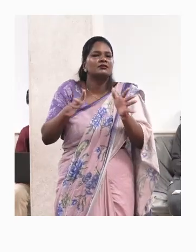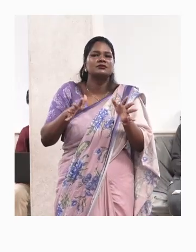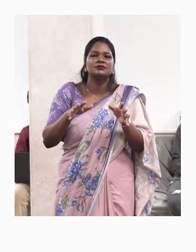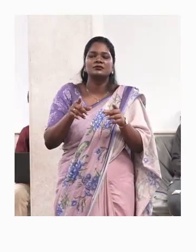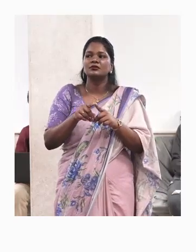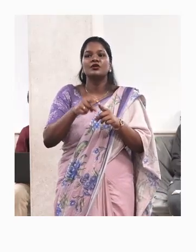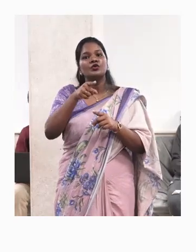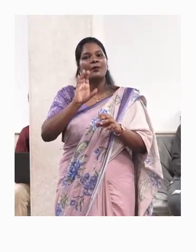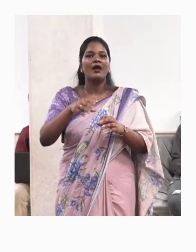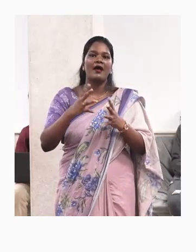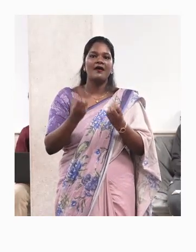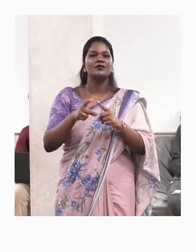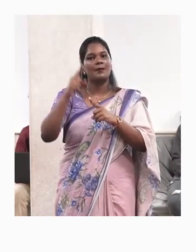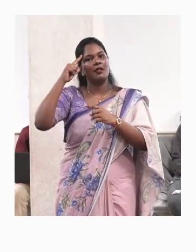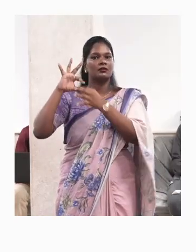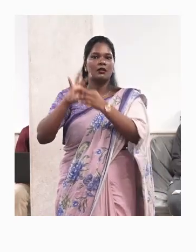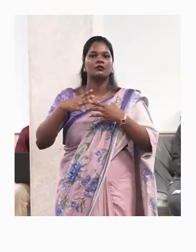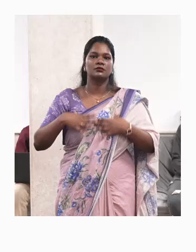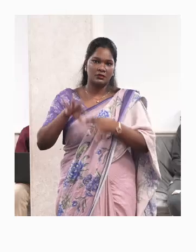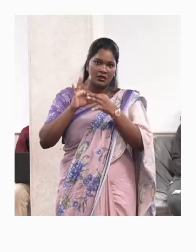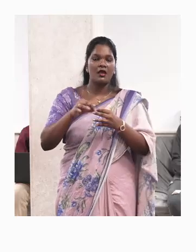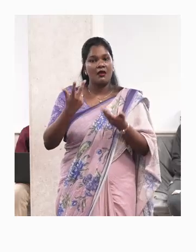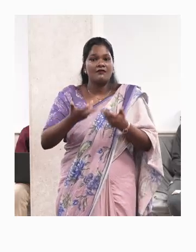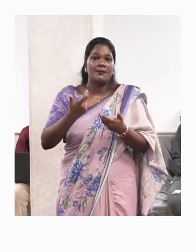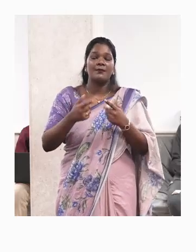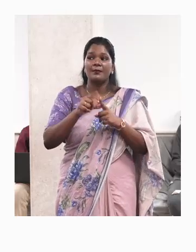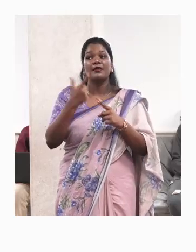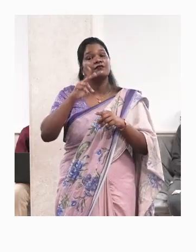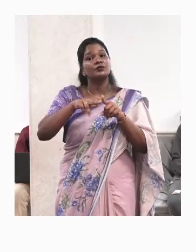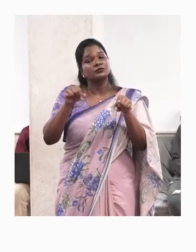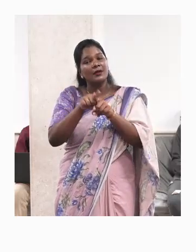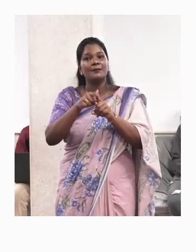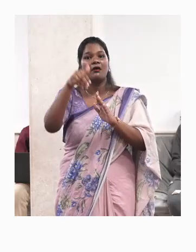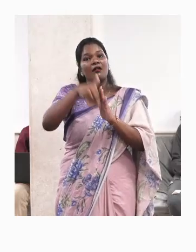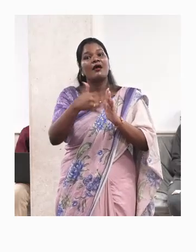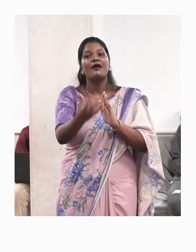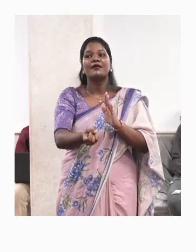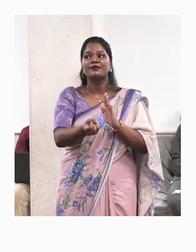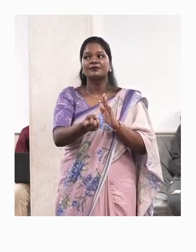And you may have a mental health issue, but you also have